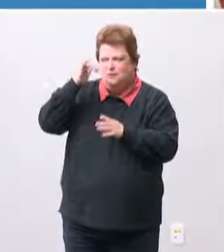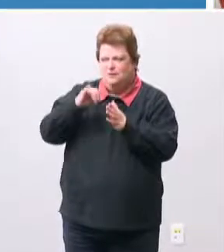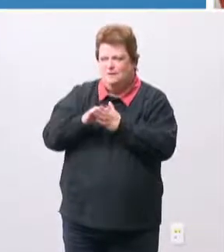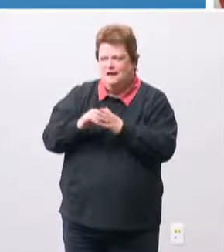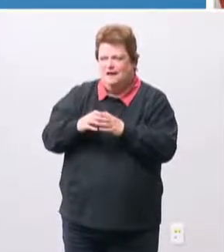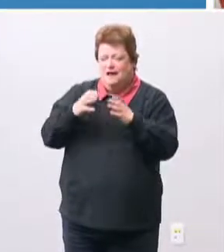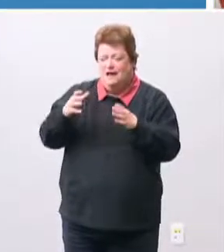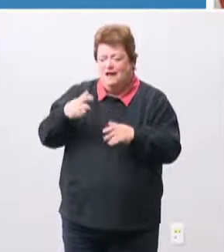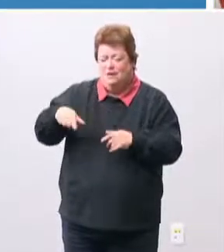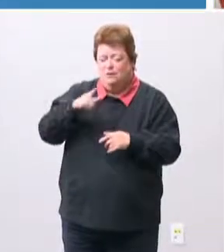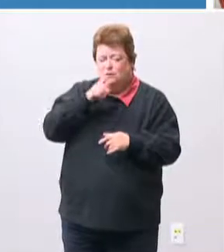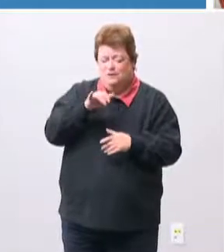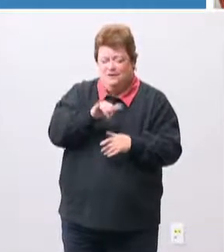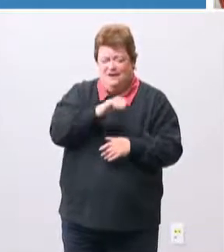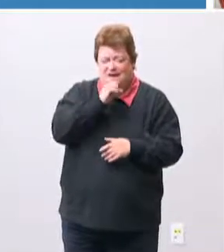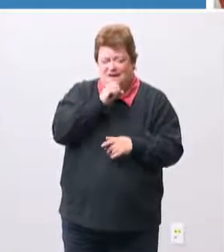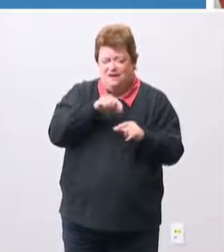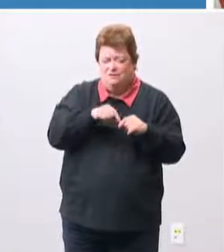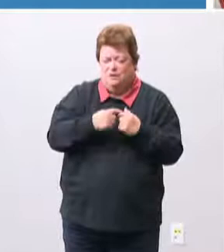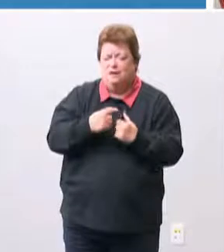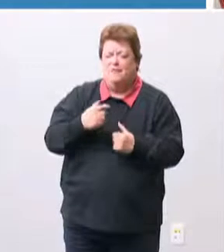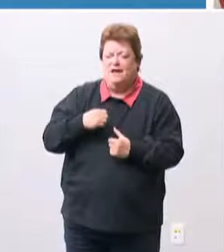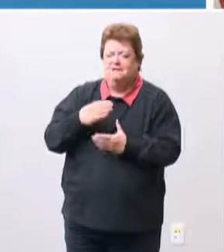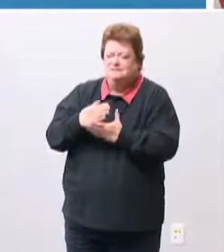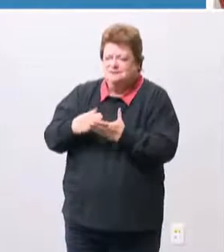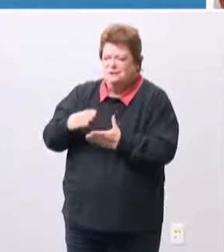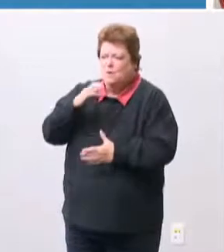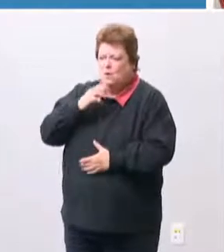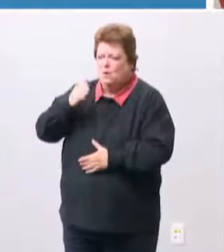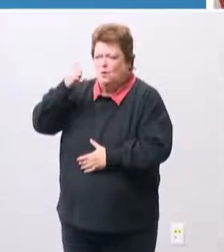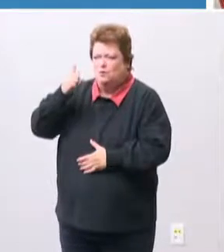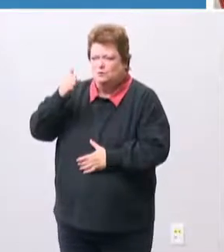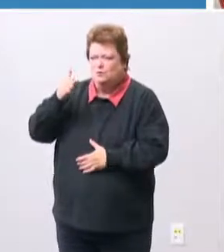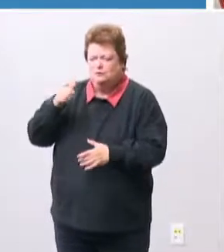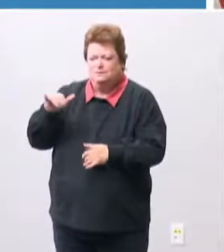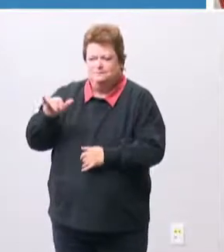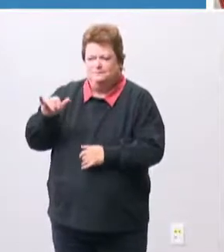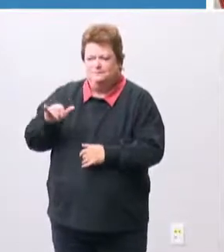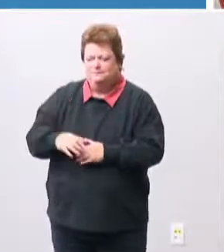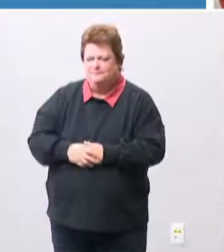that younger age group. We do have some older adults as well.